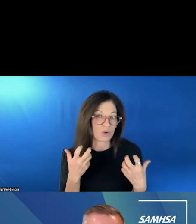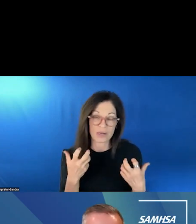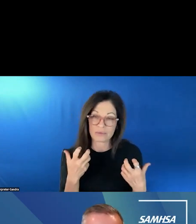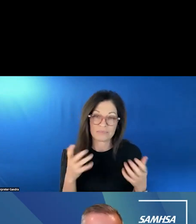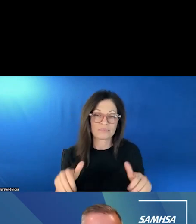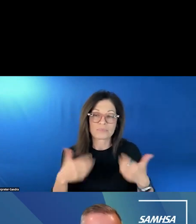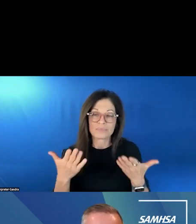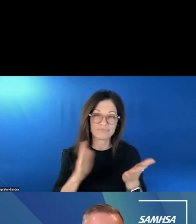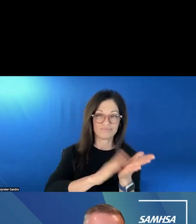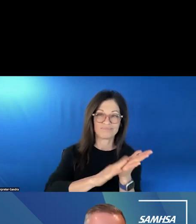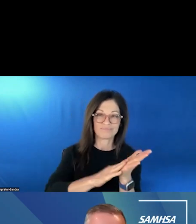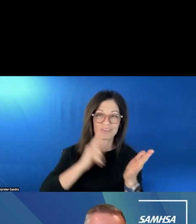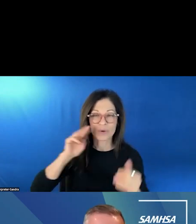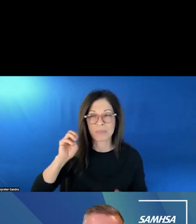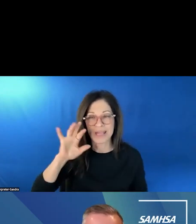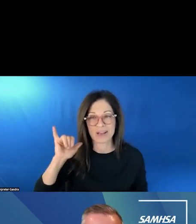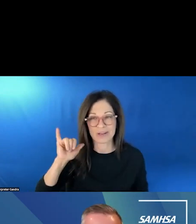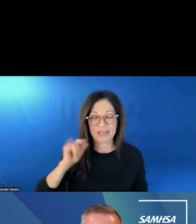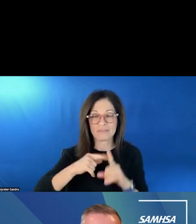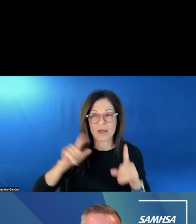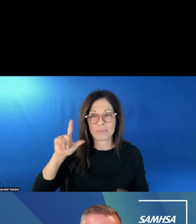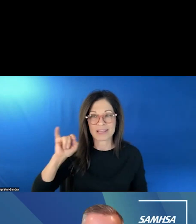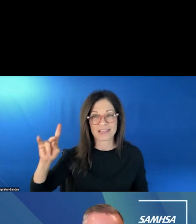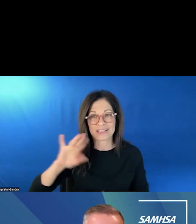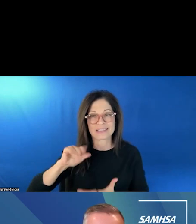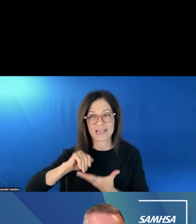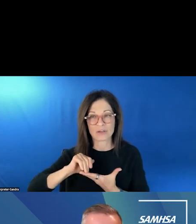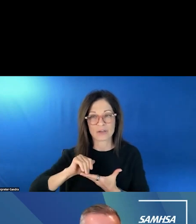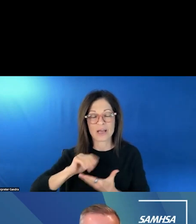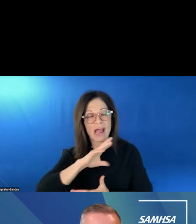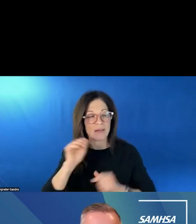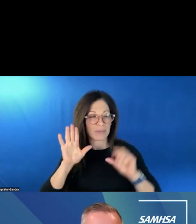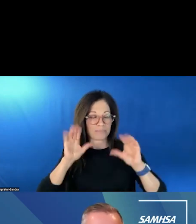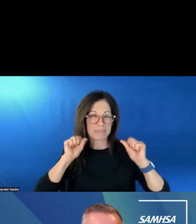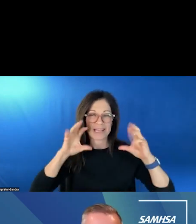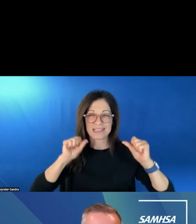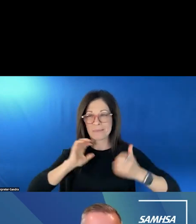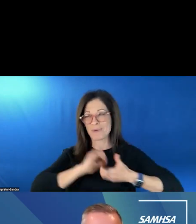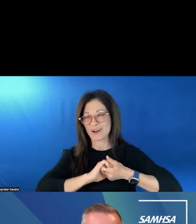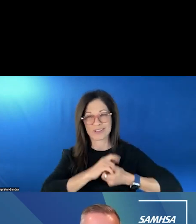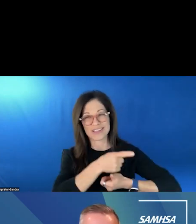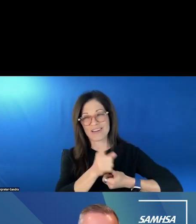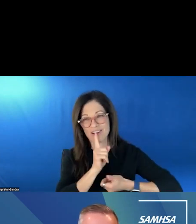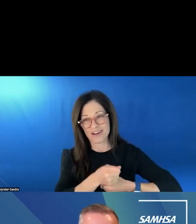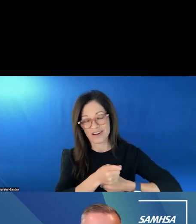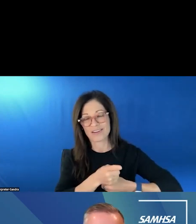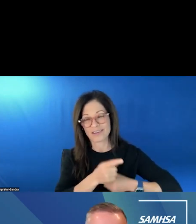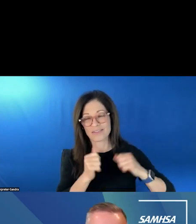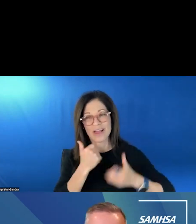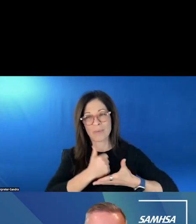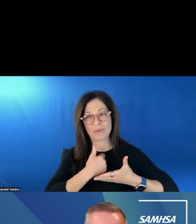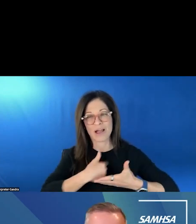provide a shout out for Mary from the Link Center and the tremendous partners that they are in helping